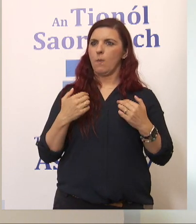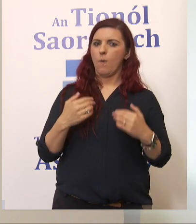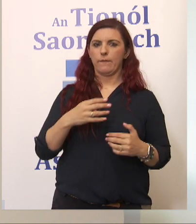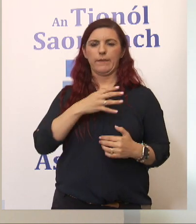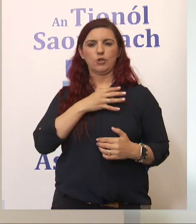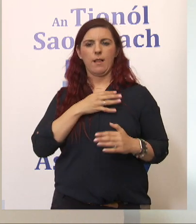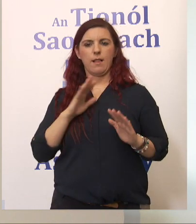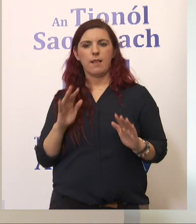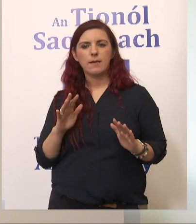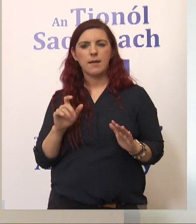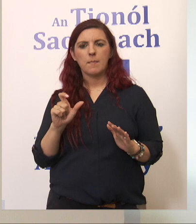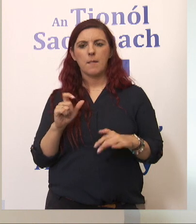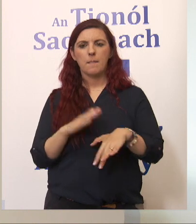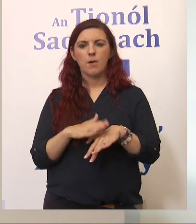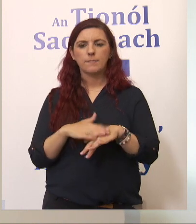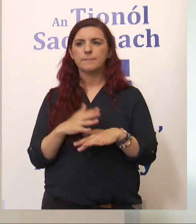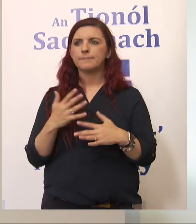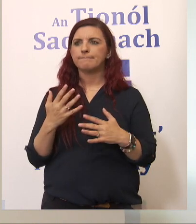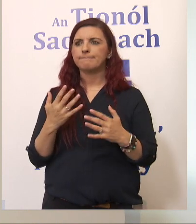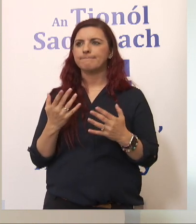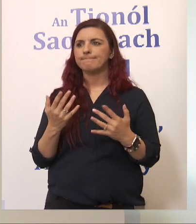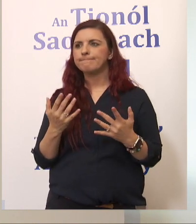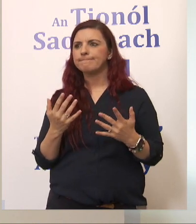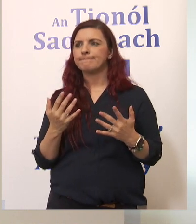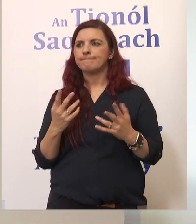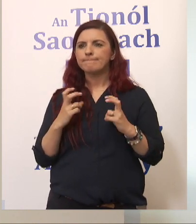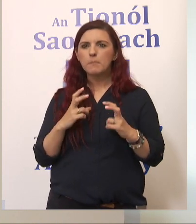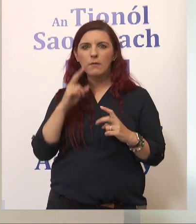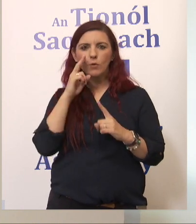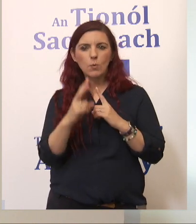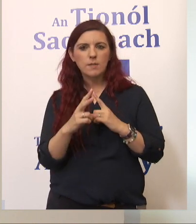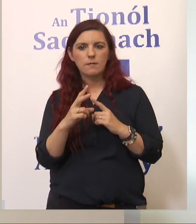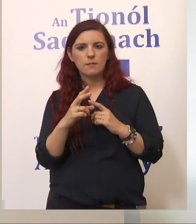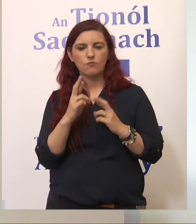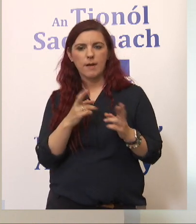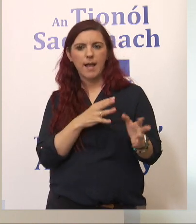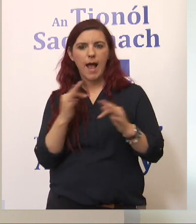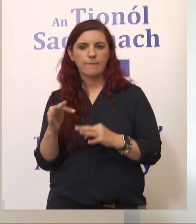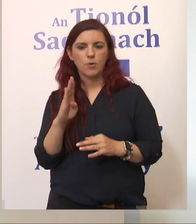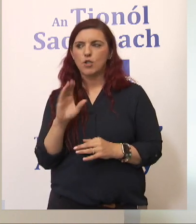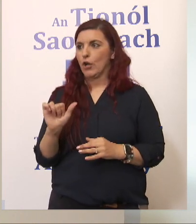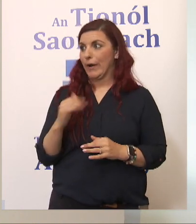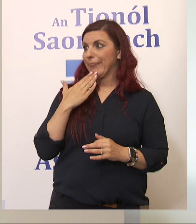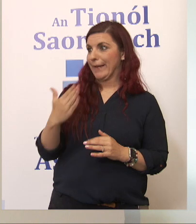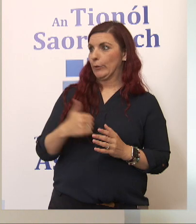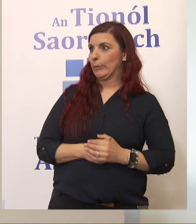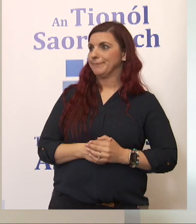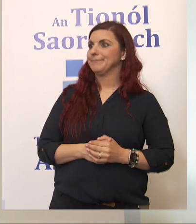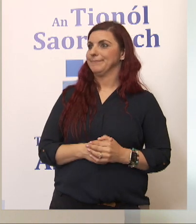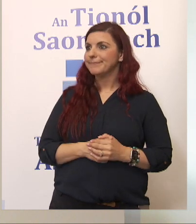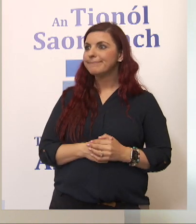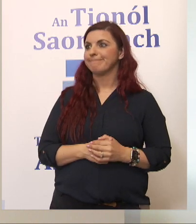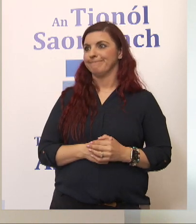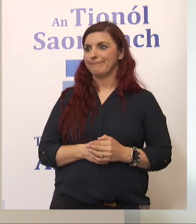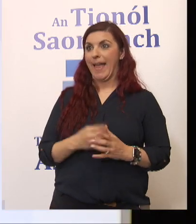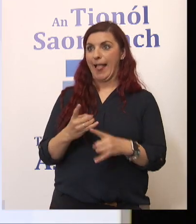naturally have a more sort of anodyne set of views right after Bertie Ahern. Thank you guys for that. That's